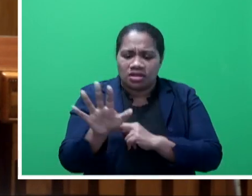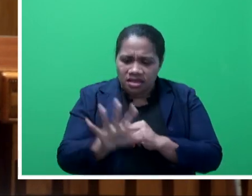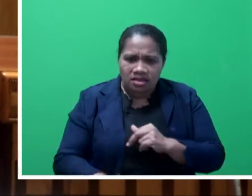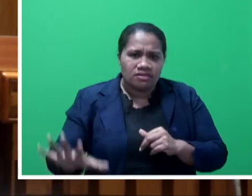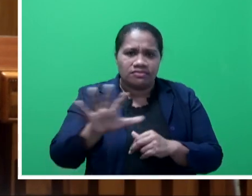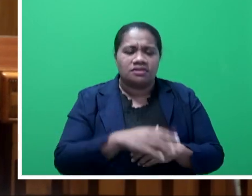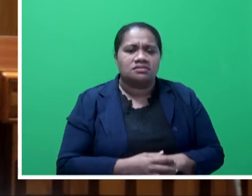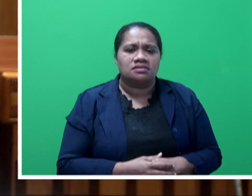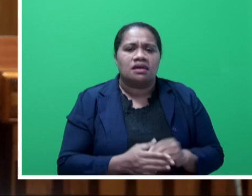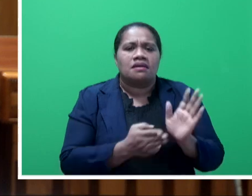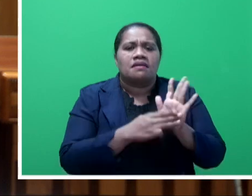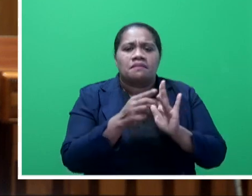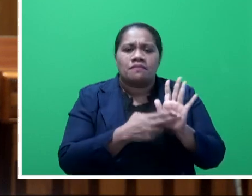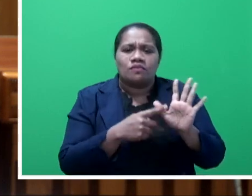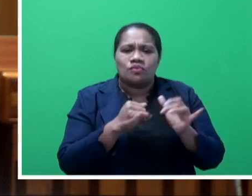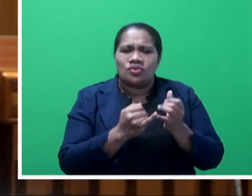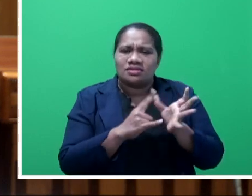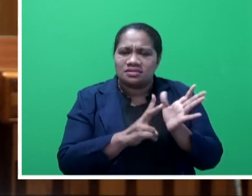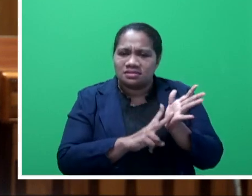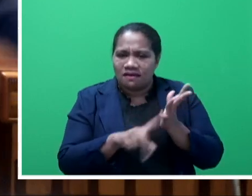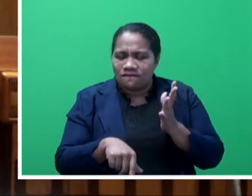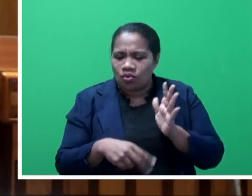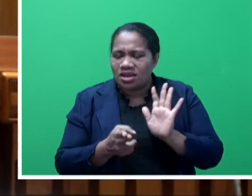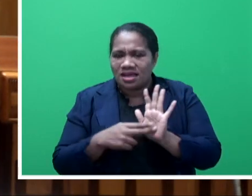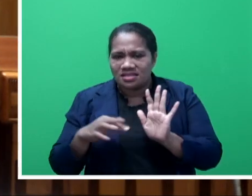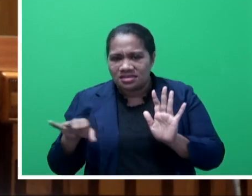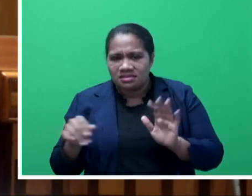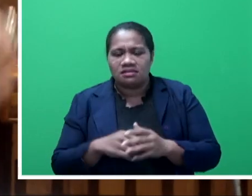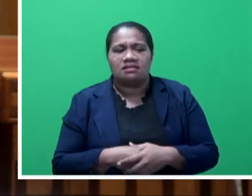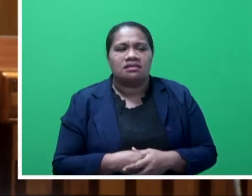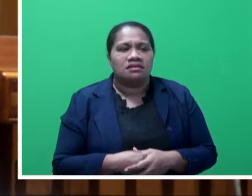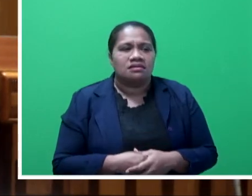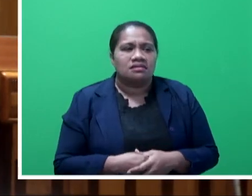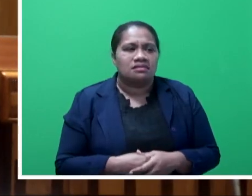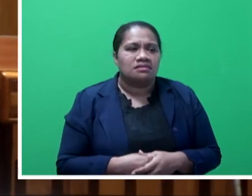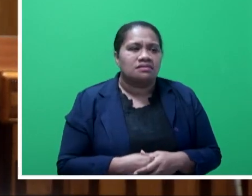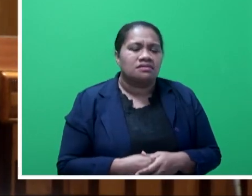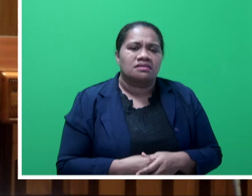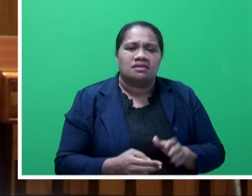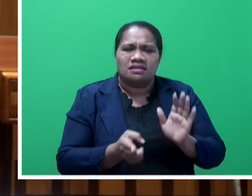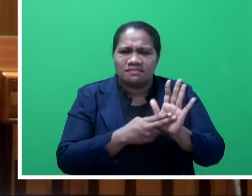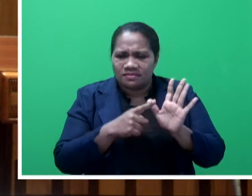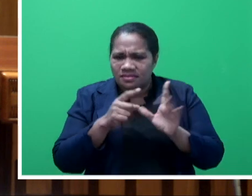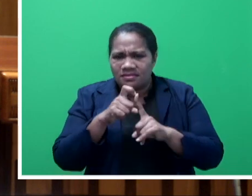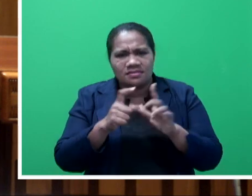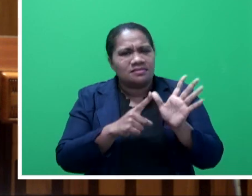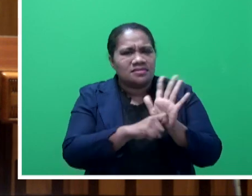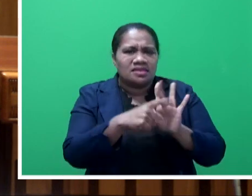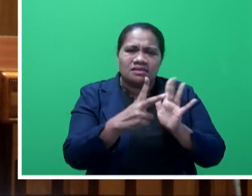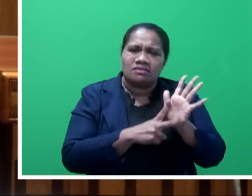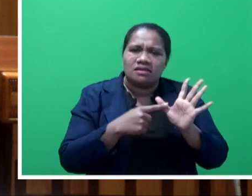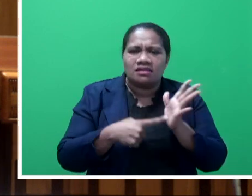the Monasavu Neta series, Sawani Seria Road, the hydro dam that's been built in Nandarivatu,